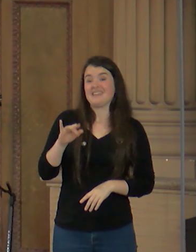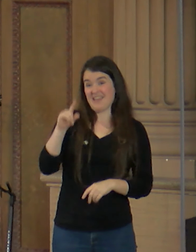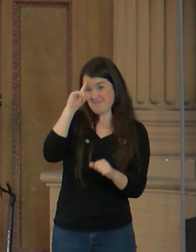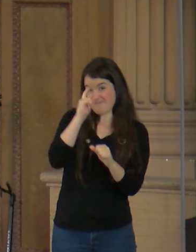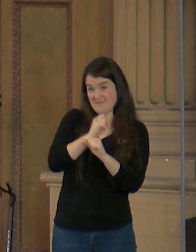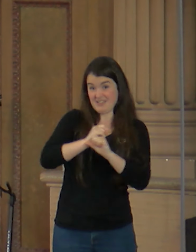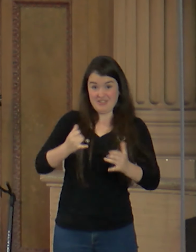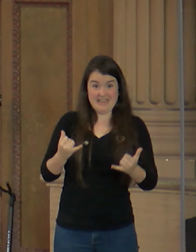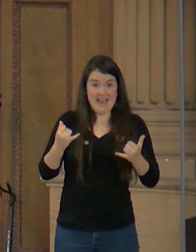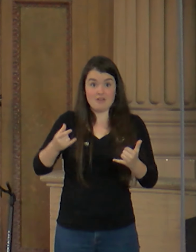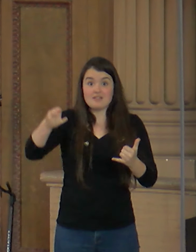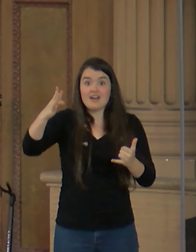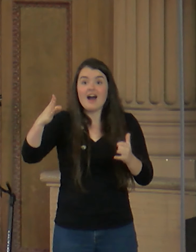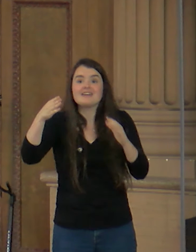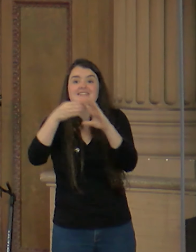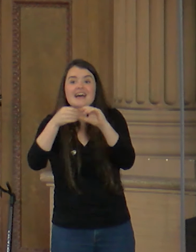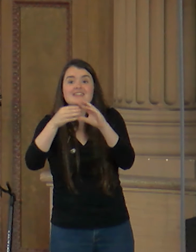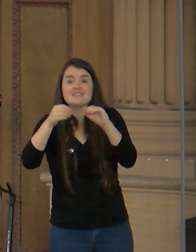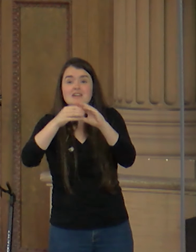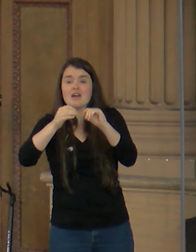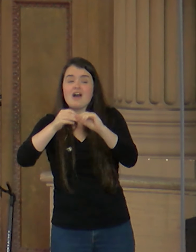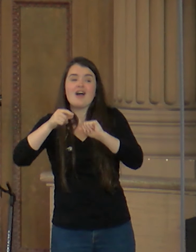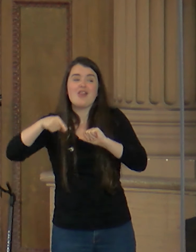here is God does that with the ocean.